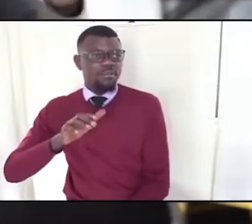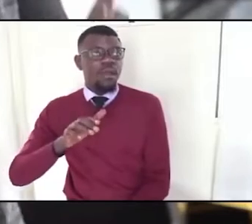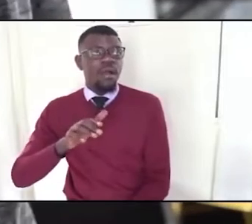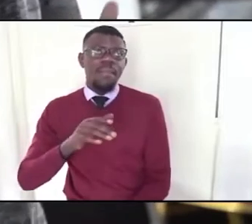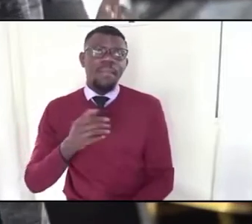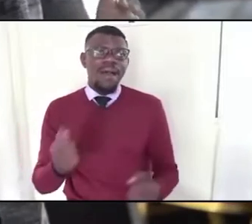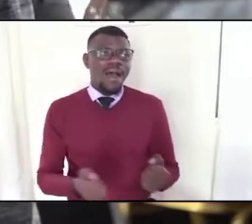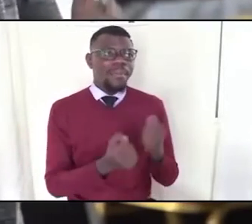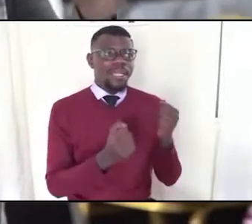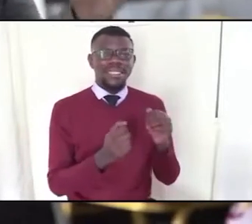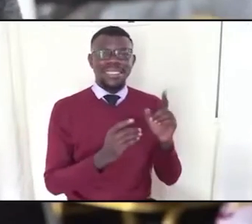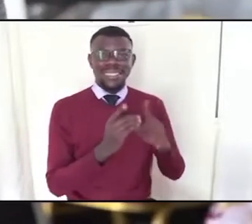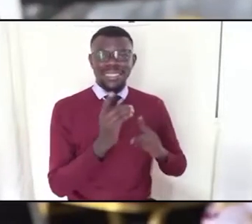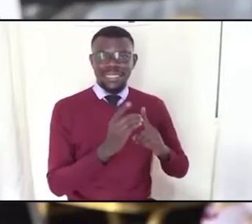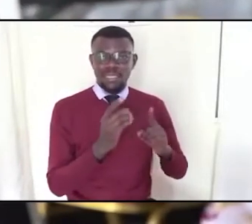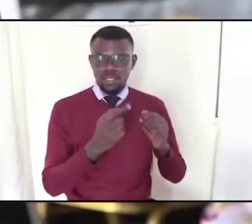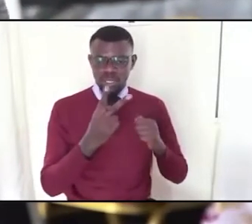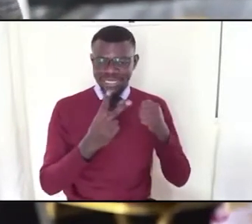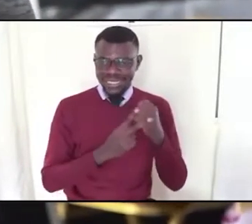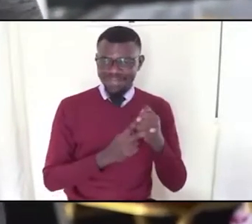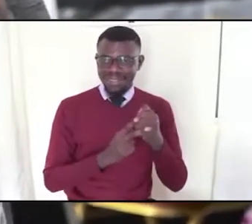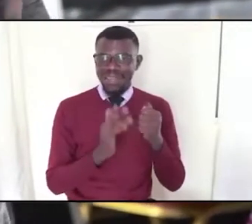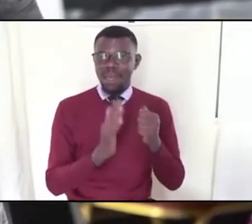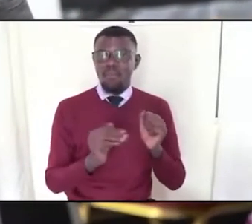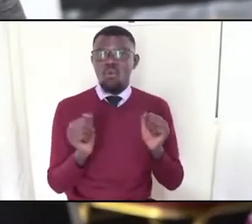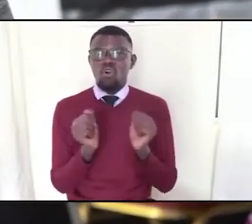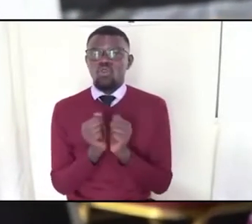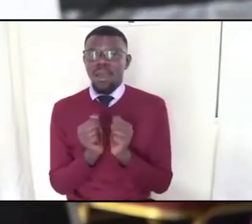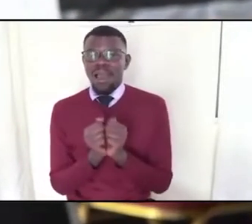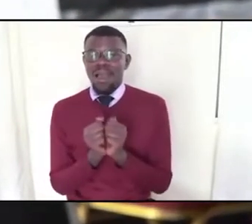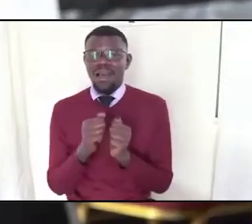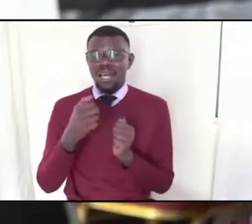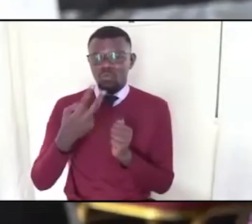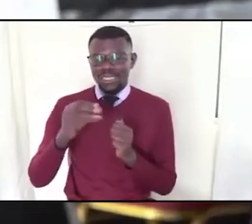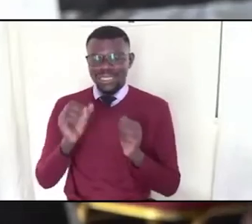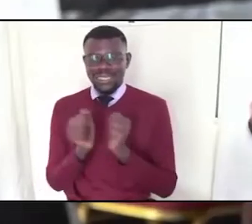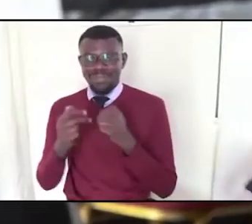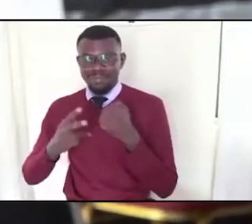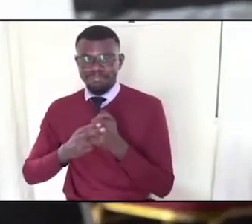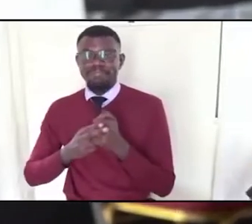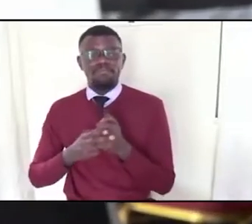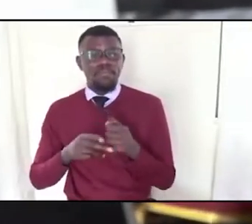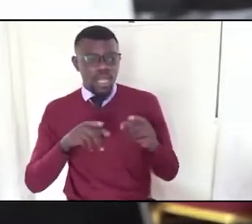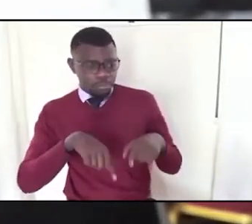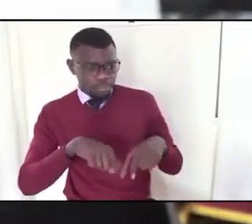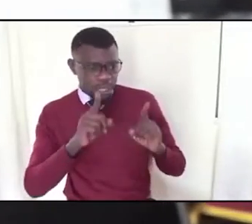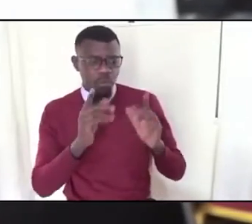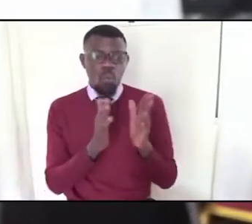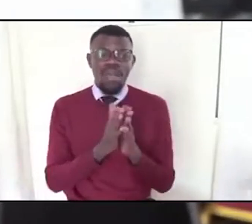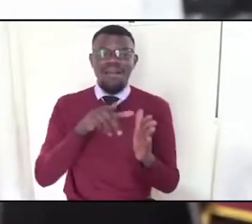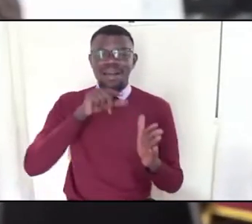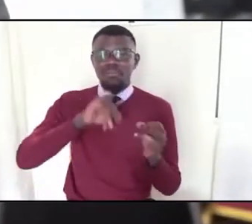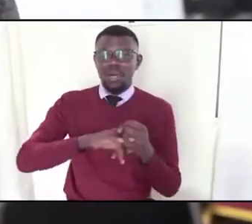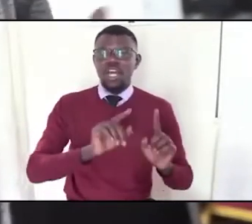So on 27th of October, 2017, Lucy went out with her